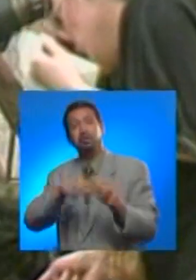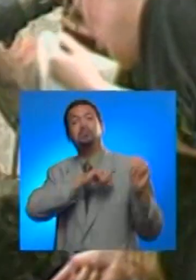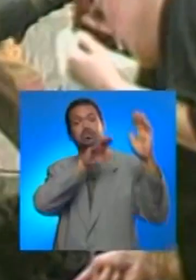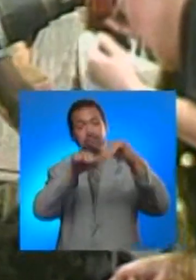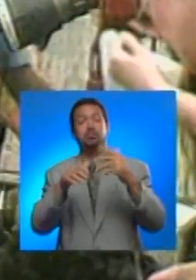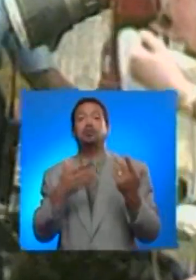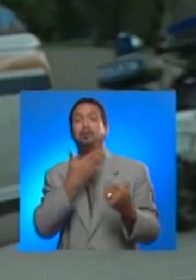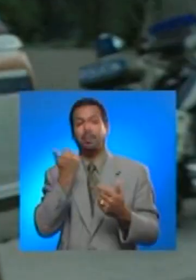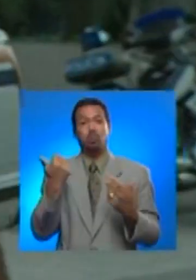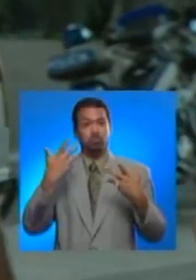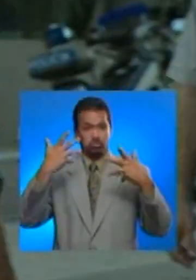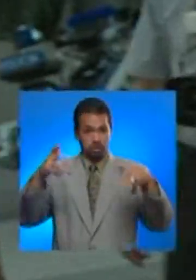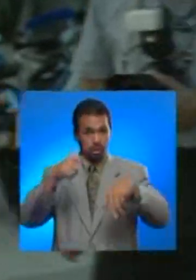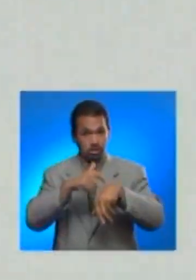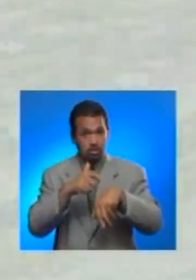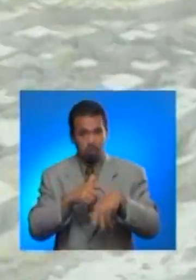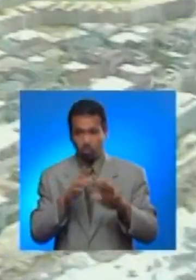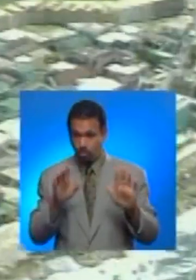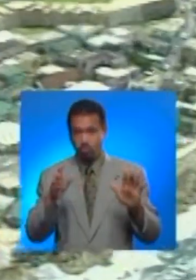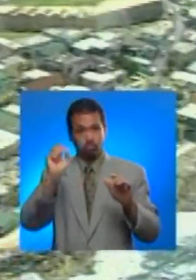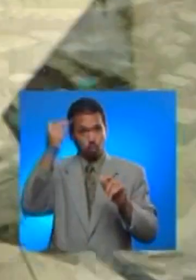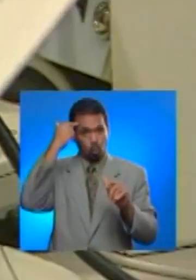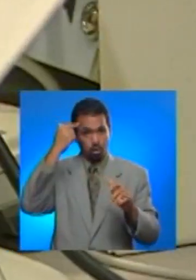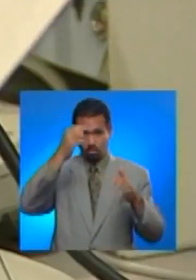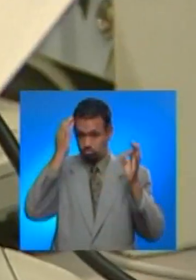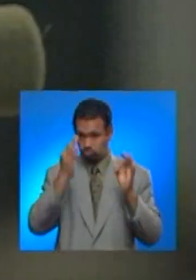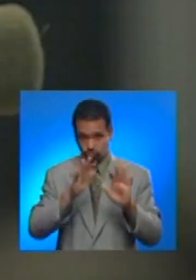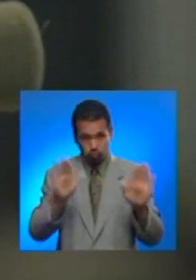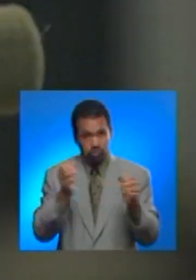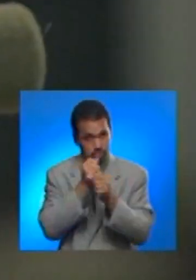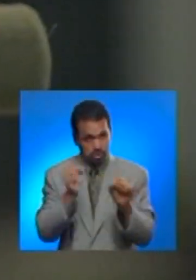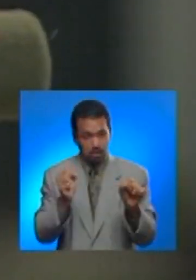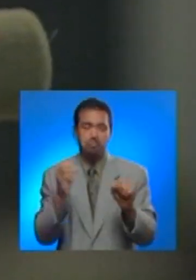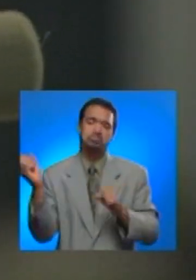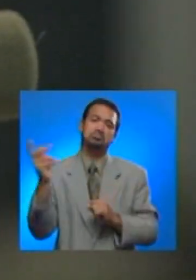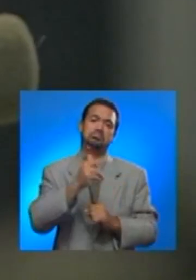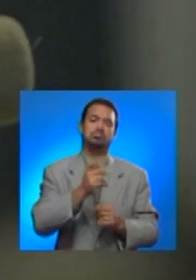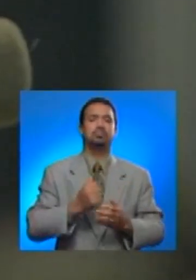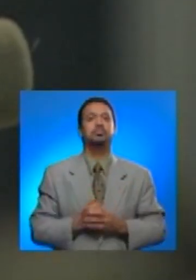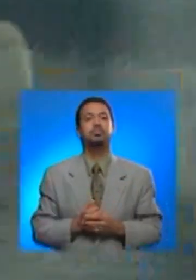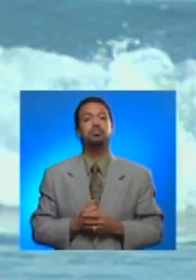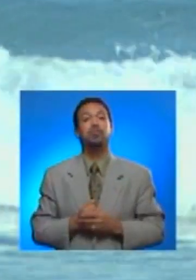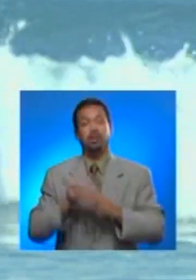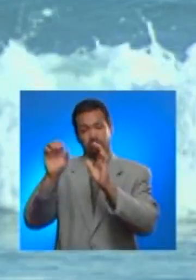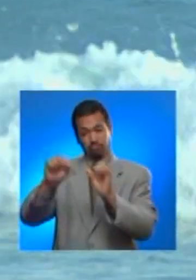the competent authorities declare an end to the watch or warning.